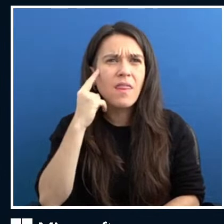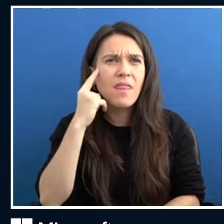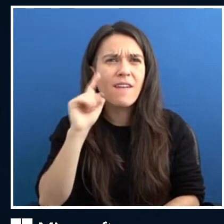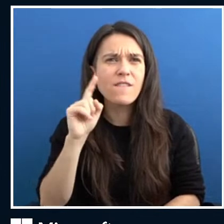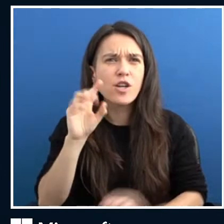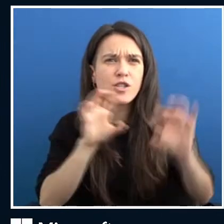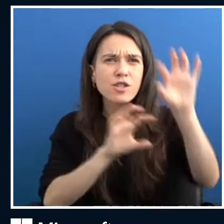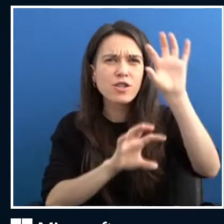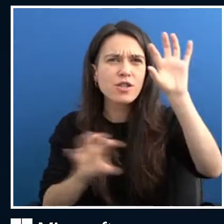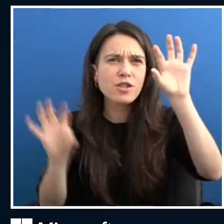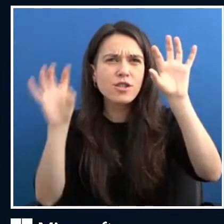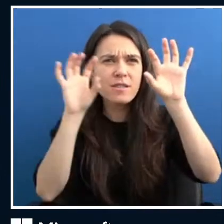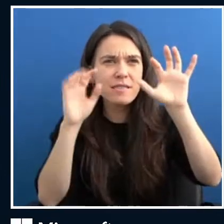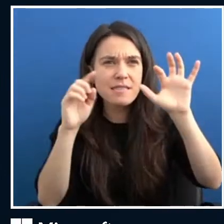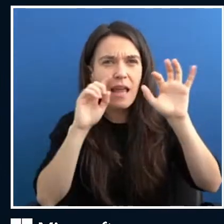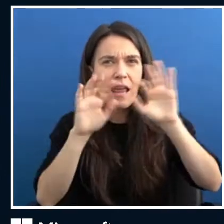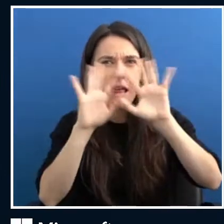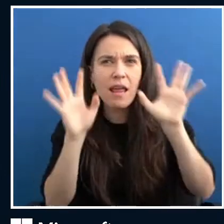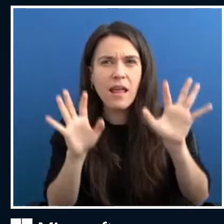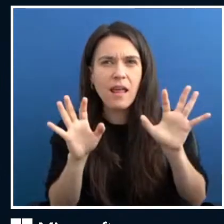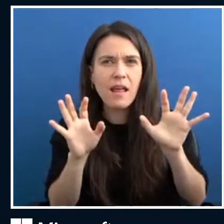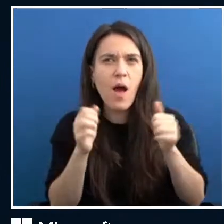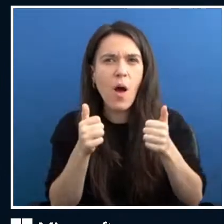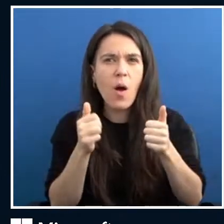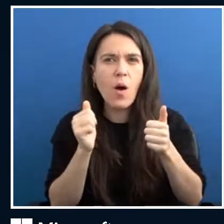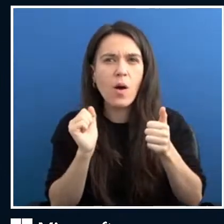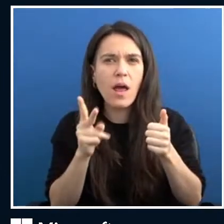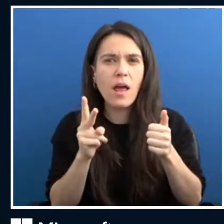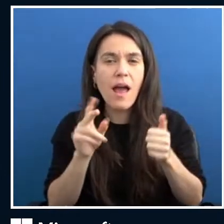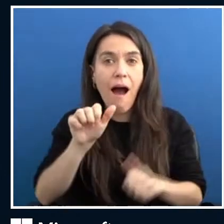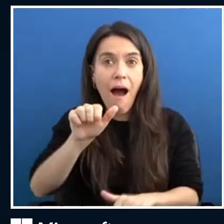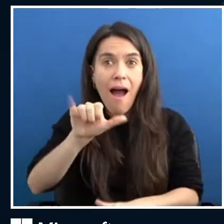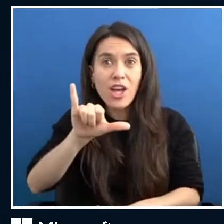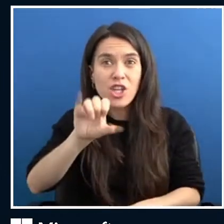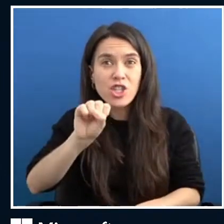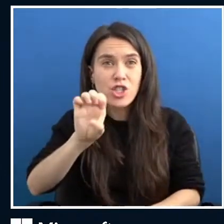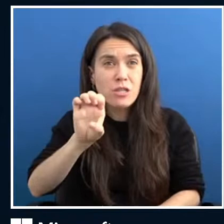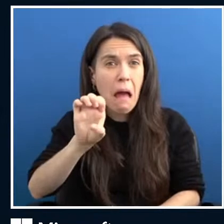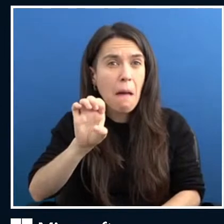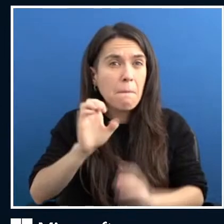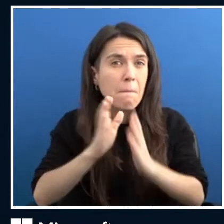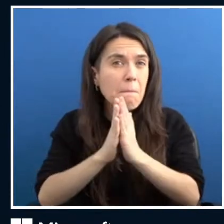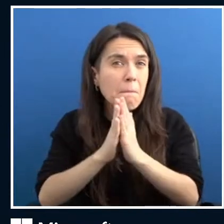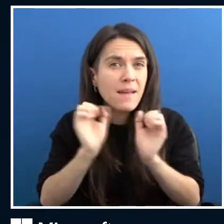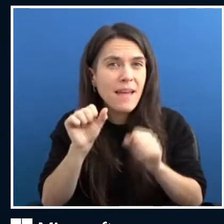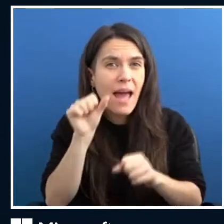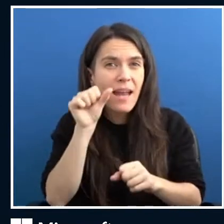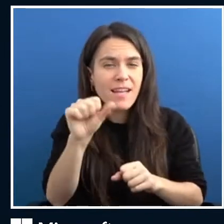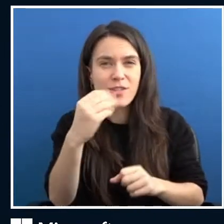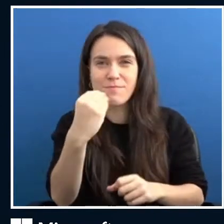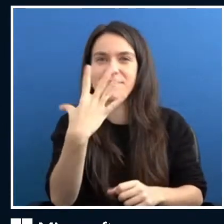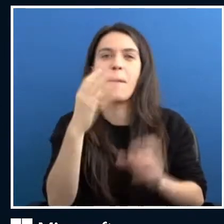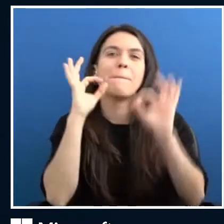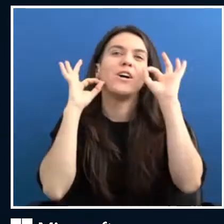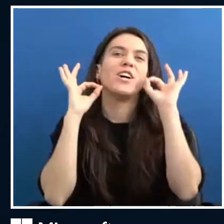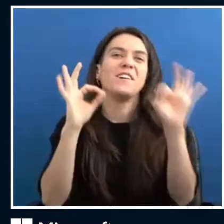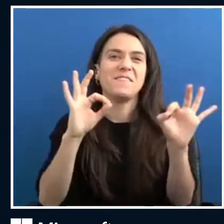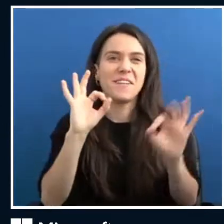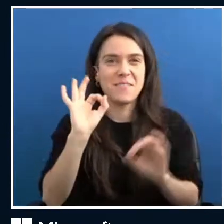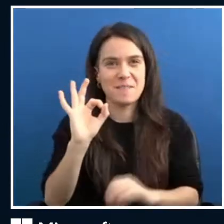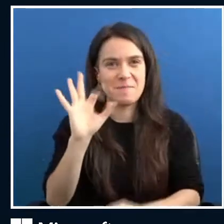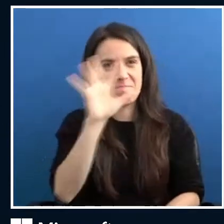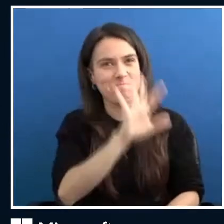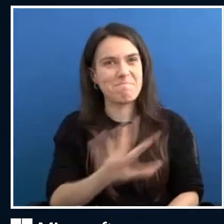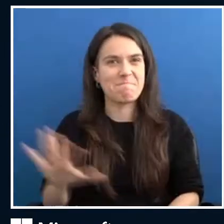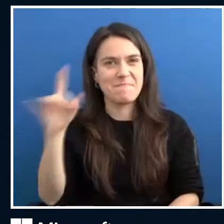we go. Aisha, do we have your video? Could you just turn on your video? Fantastic. There we go. We're all there.